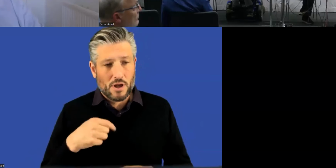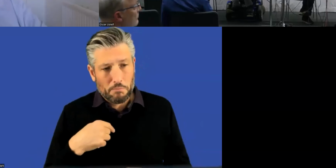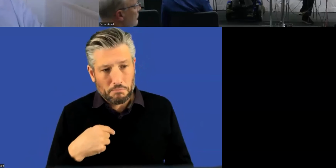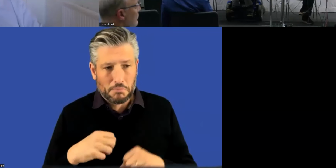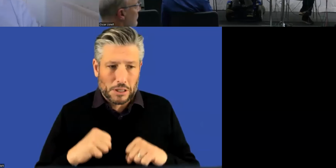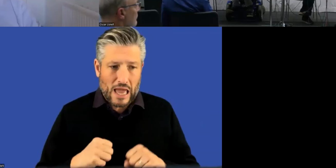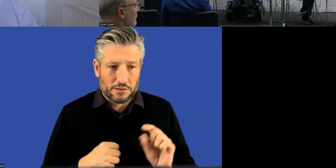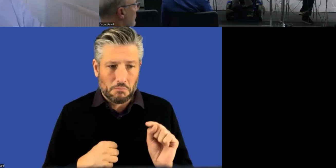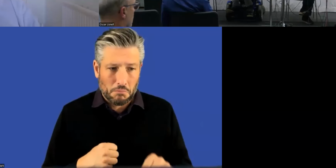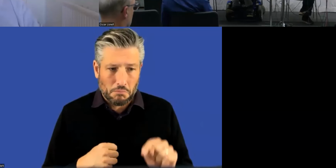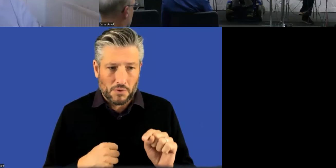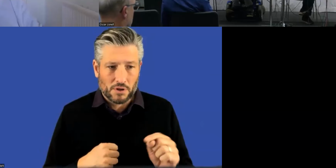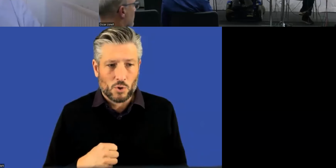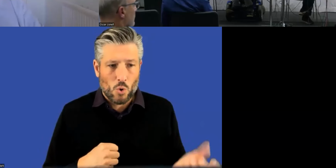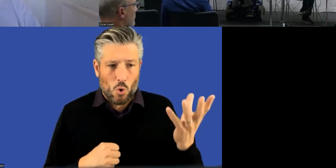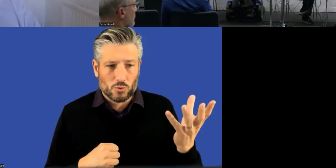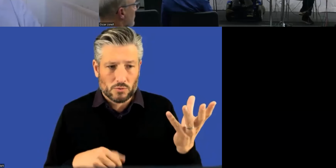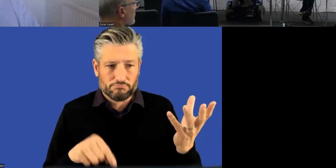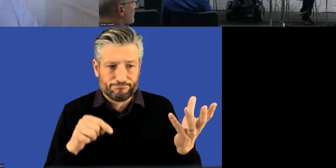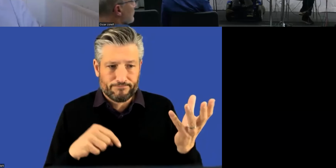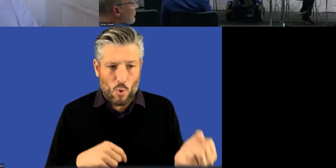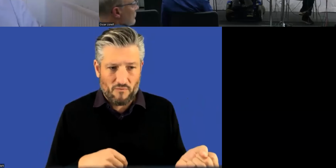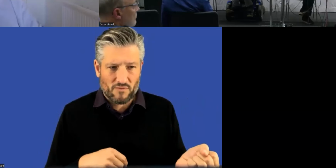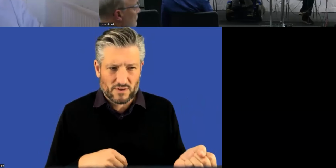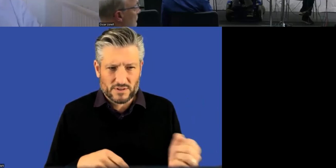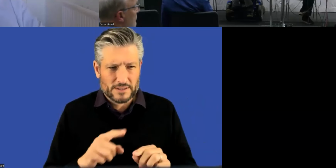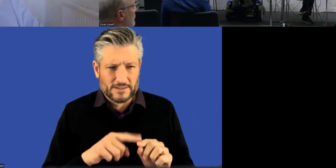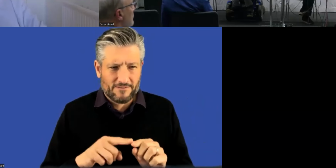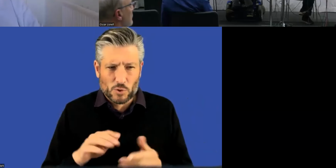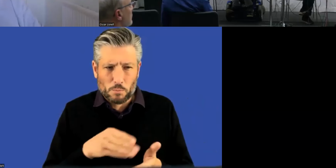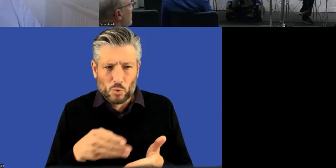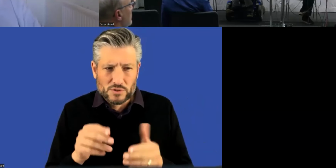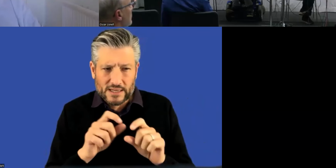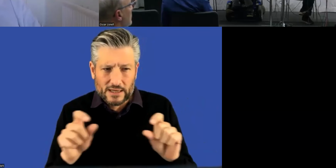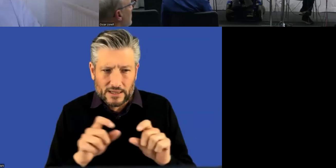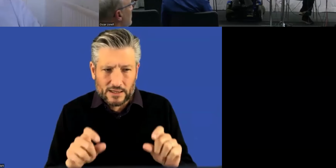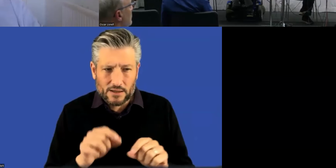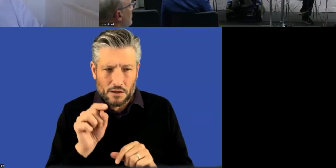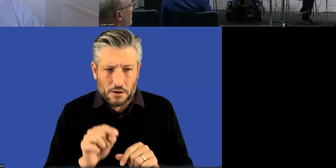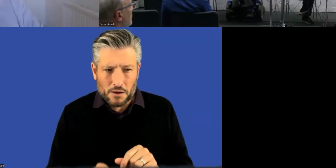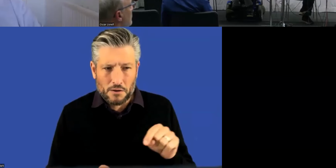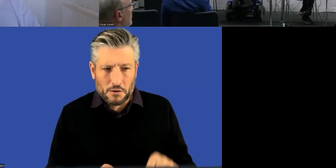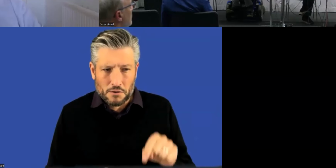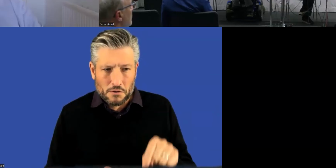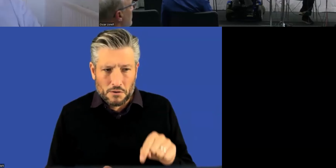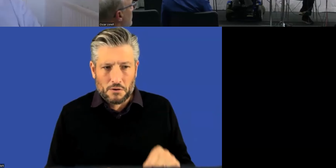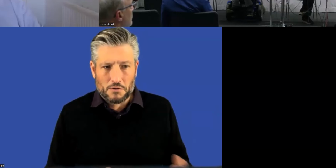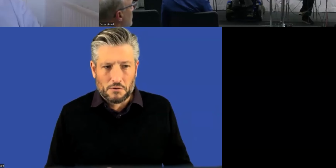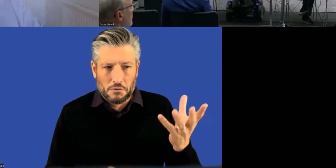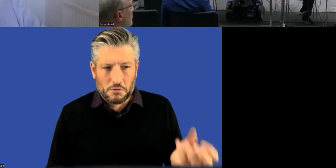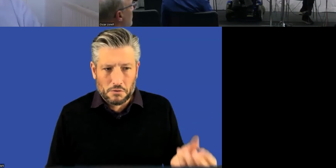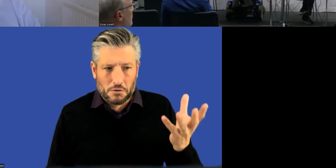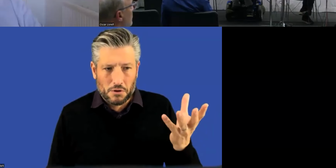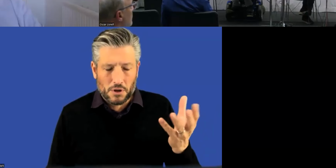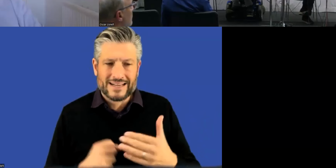and dynamics, and was still all the time striving for improvements in that area. Sadly, Rolf Gerhard is no longer with us,